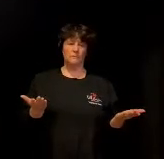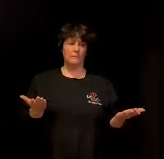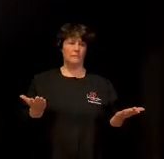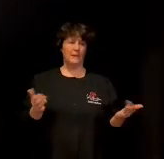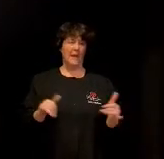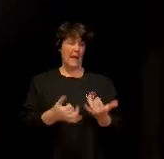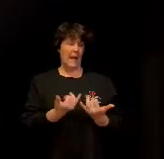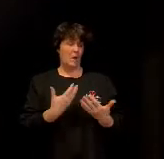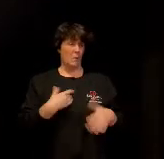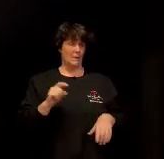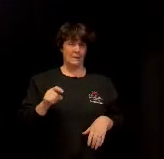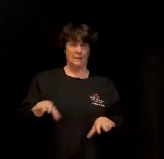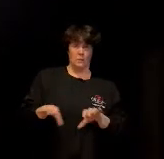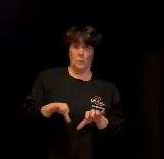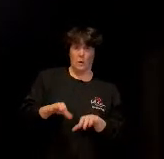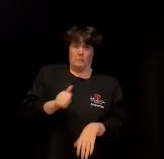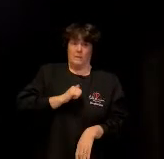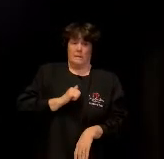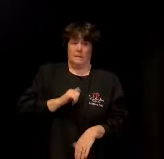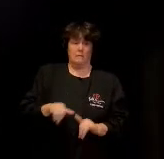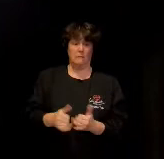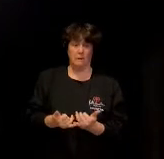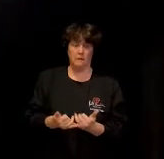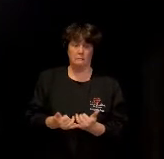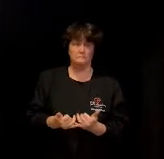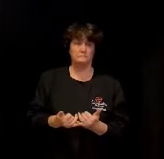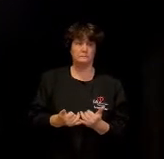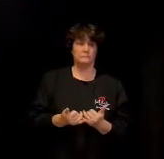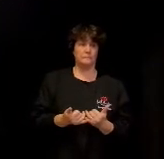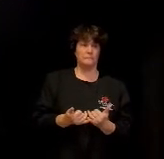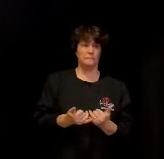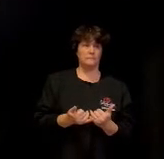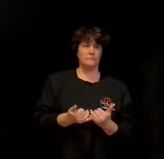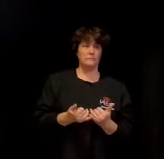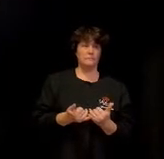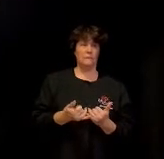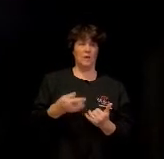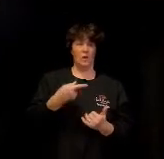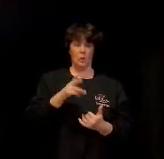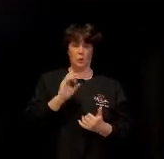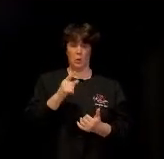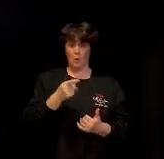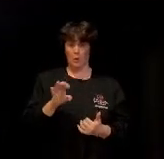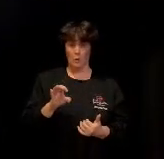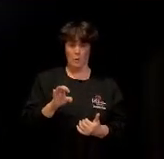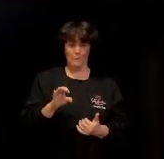do I need to do this? Right? I mean, Google can only get you so far.